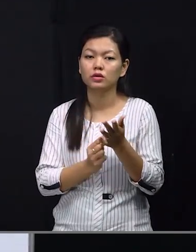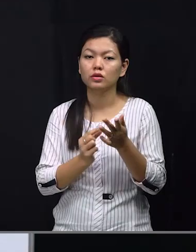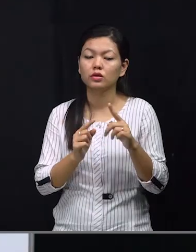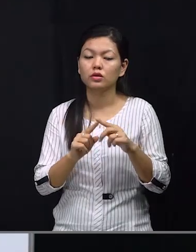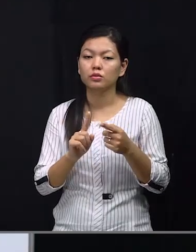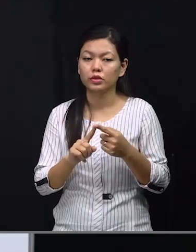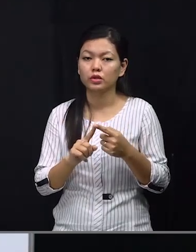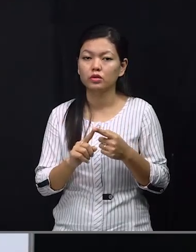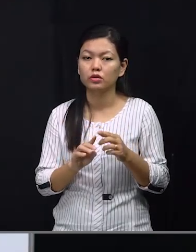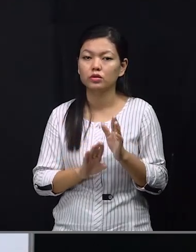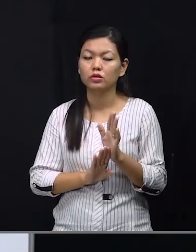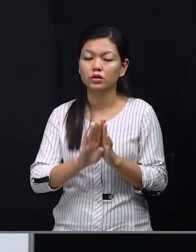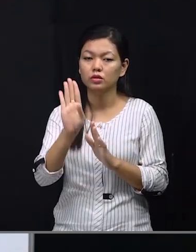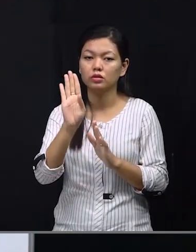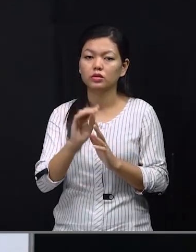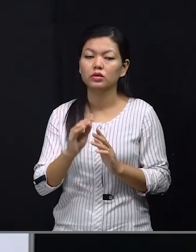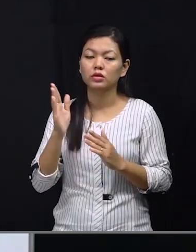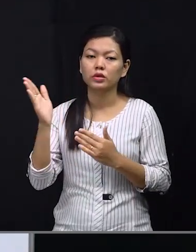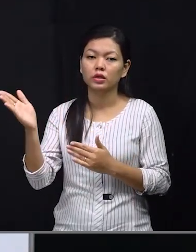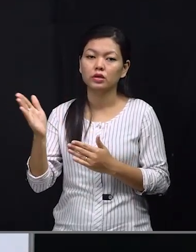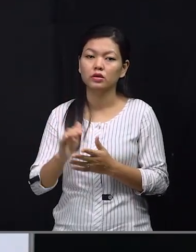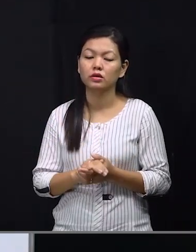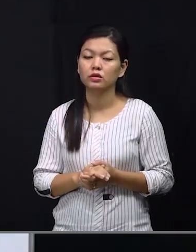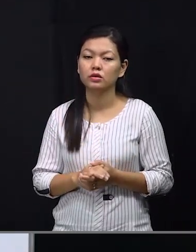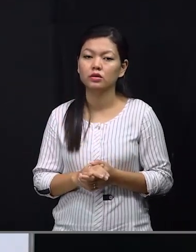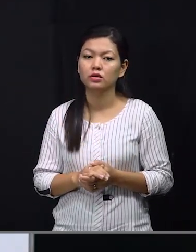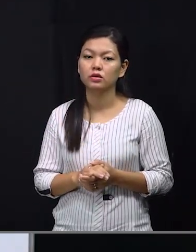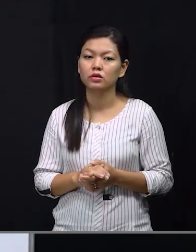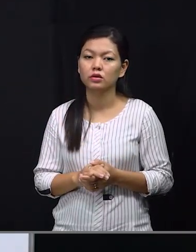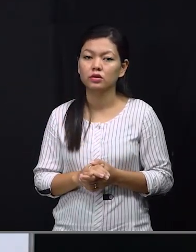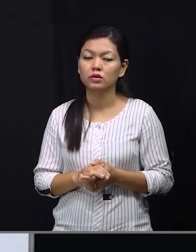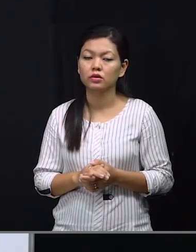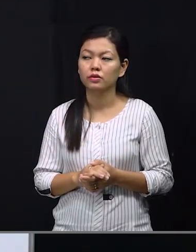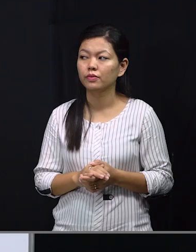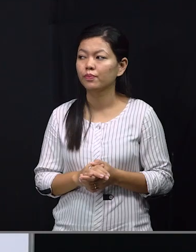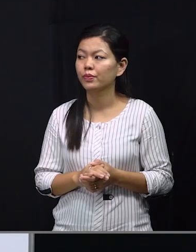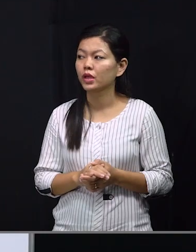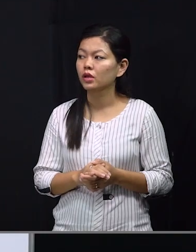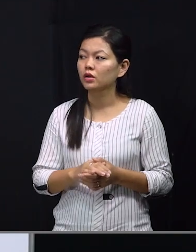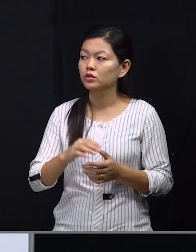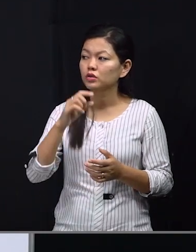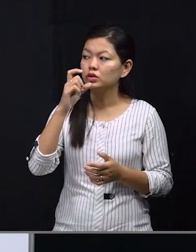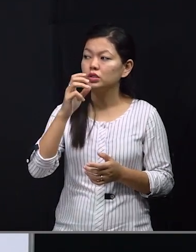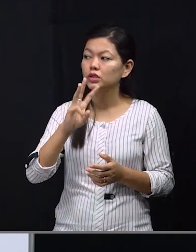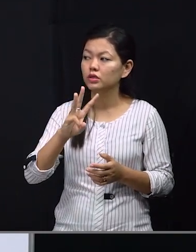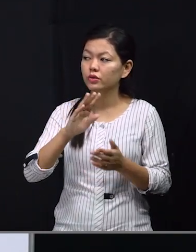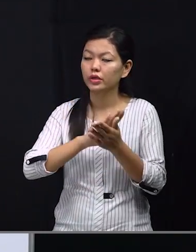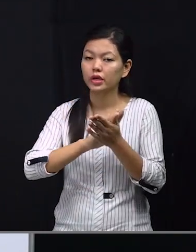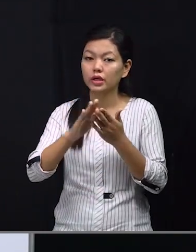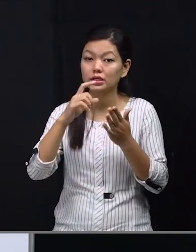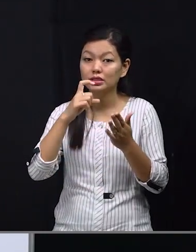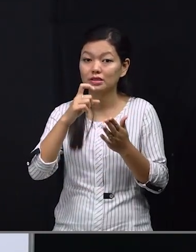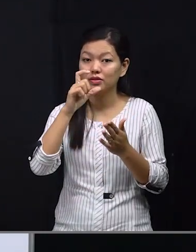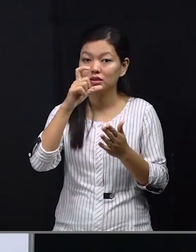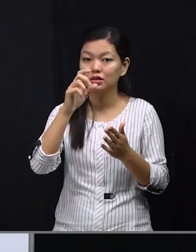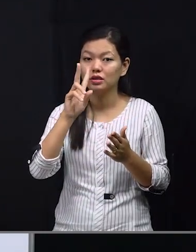increase. So in this case also, this one will have the highest boiling point and chloromethane will have